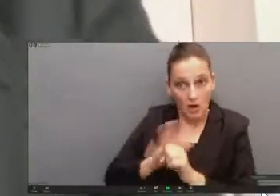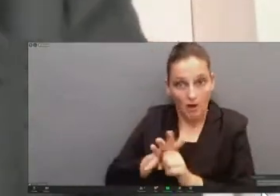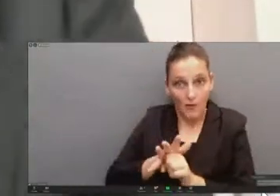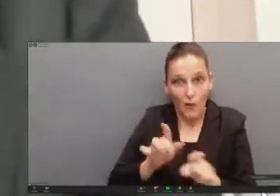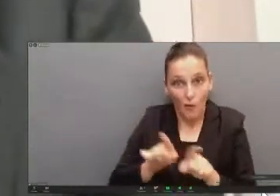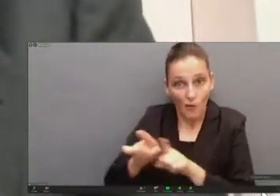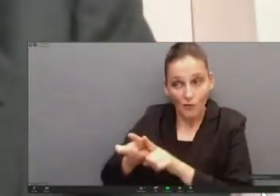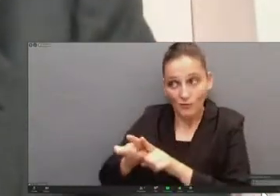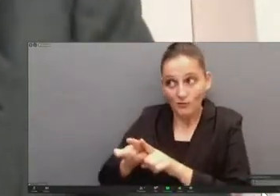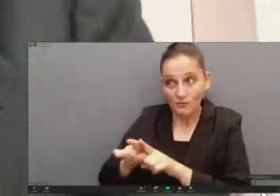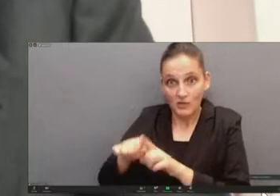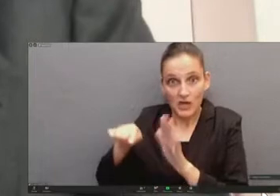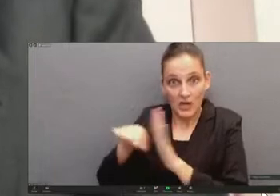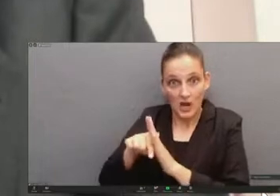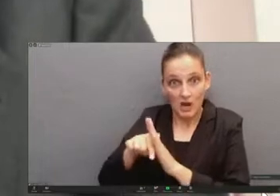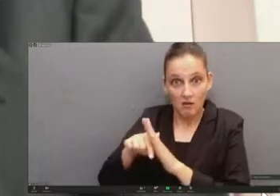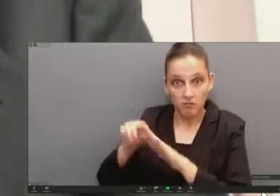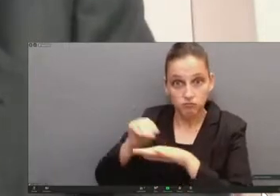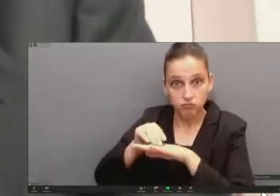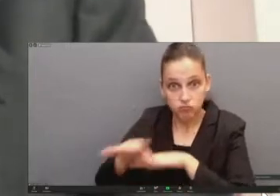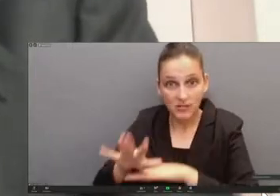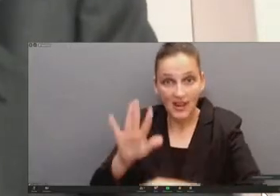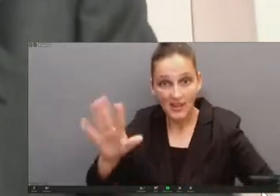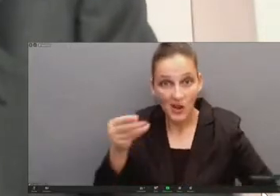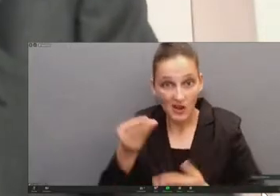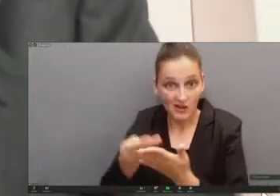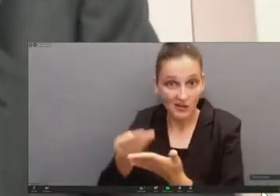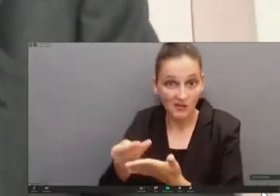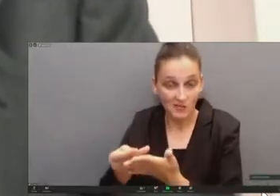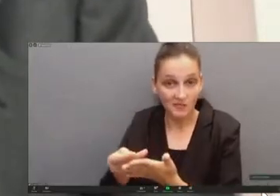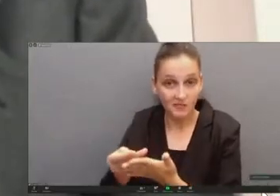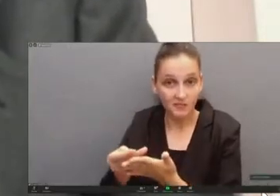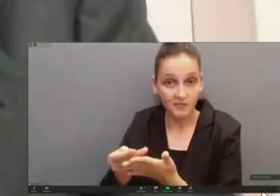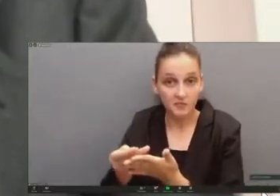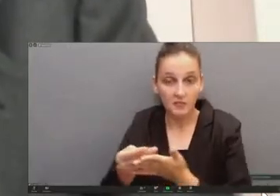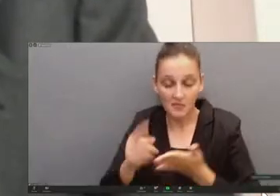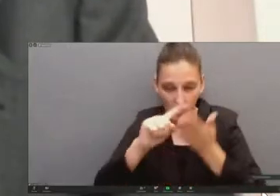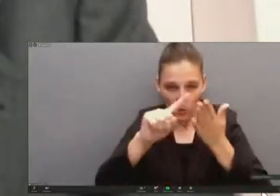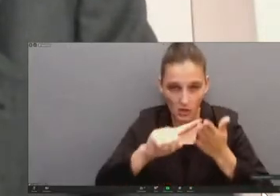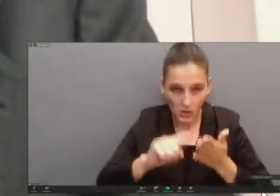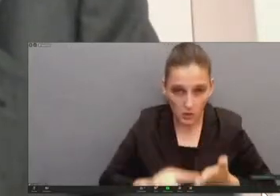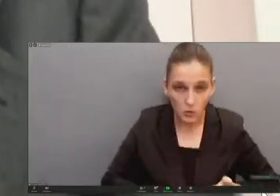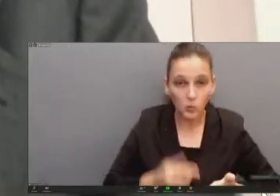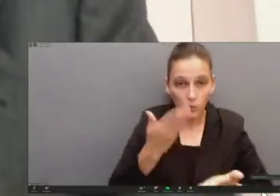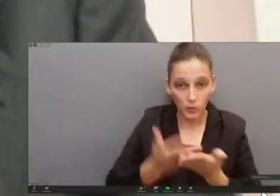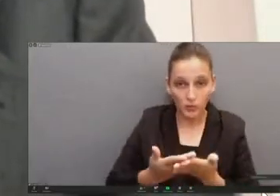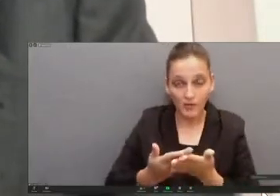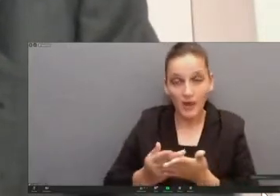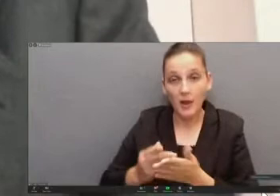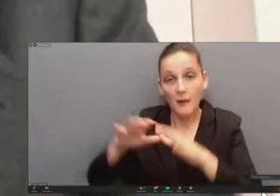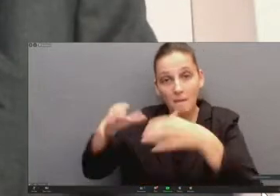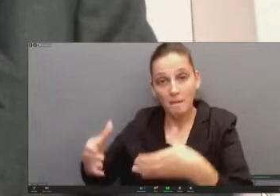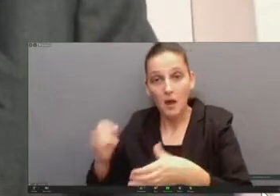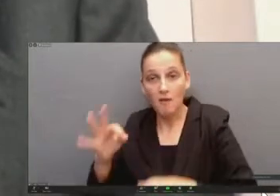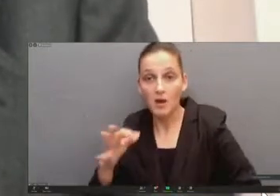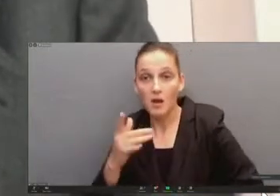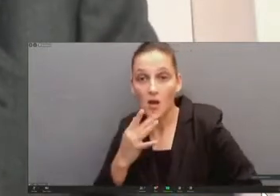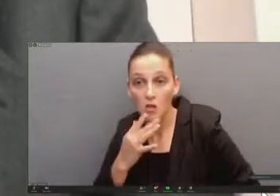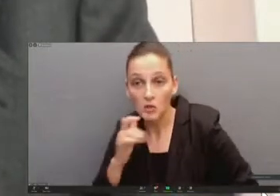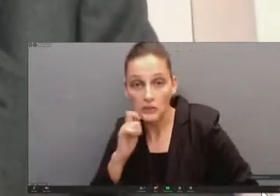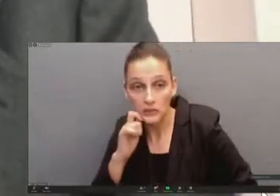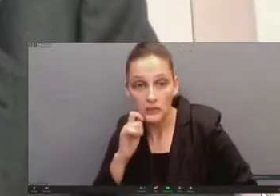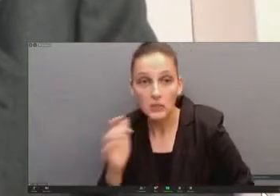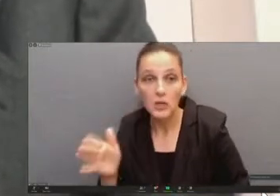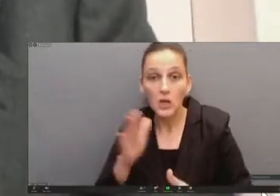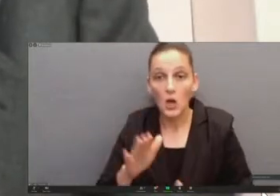negative impacts on economically. And what the research suggests, that populations of color and low-income Americans